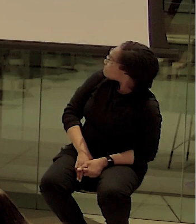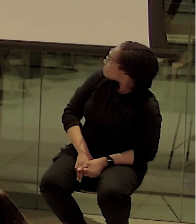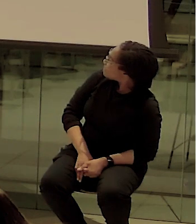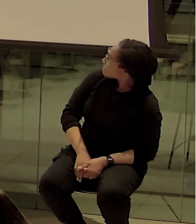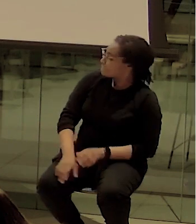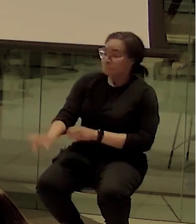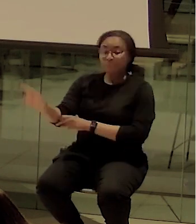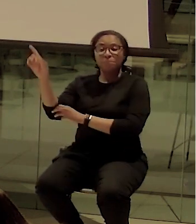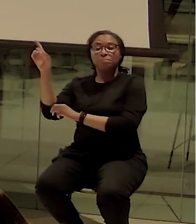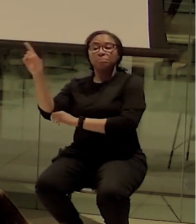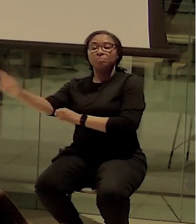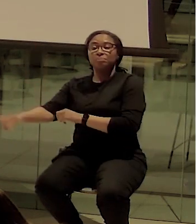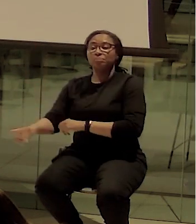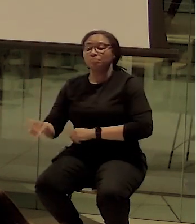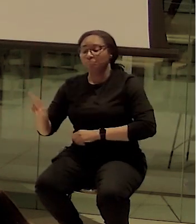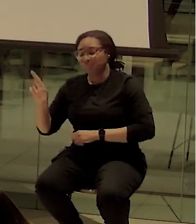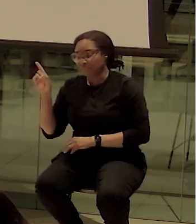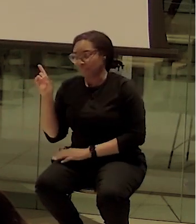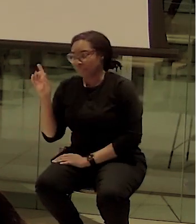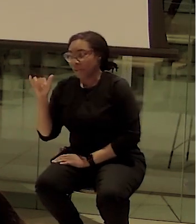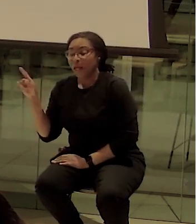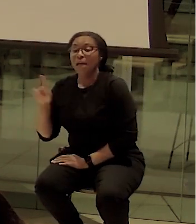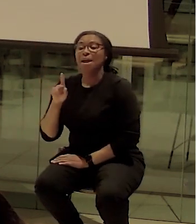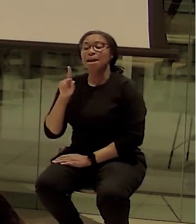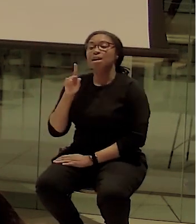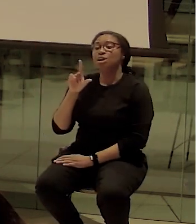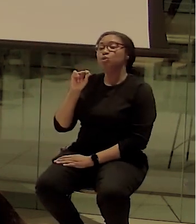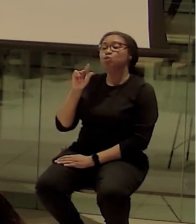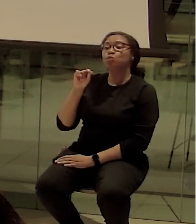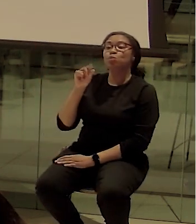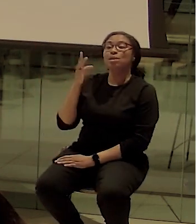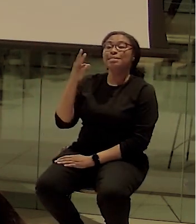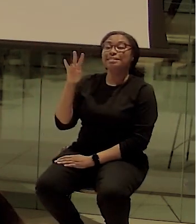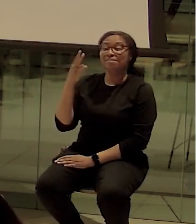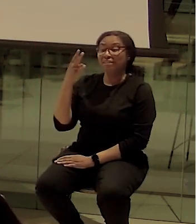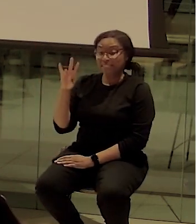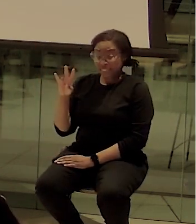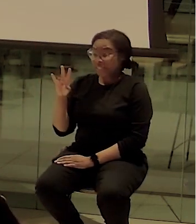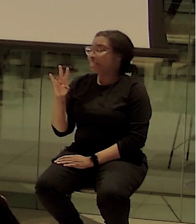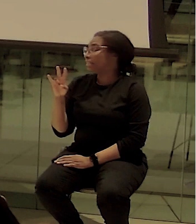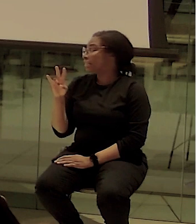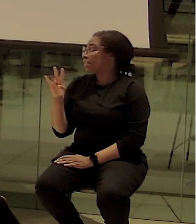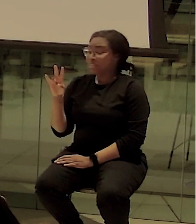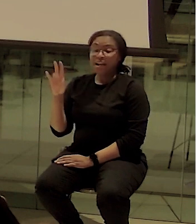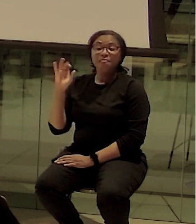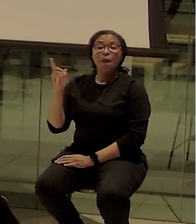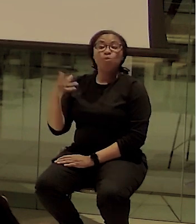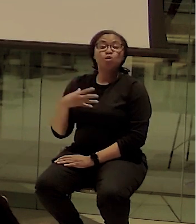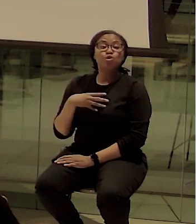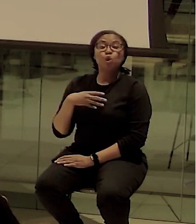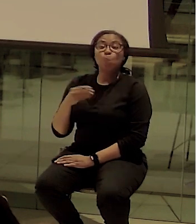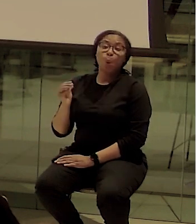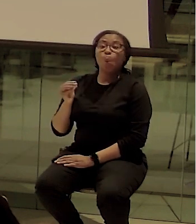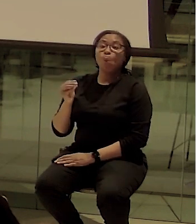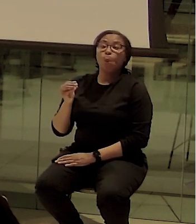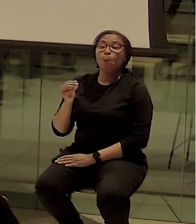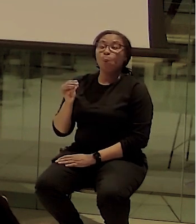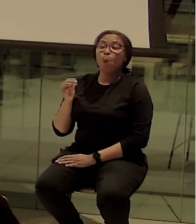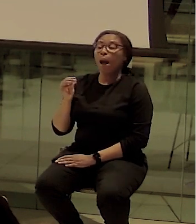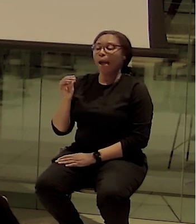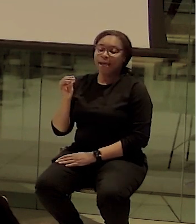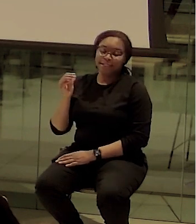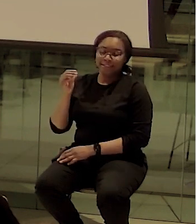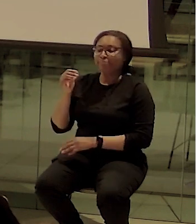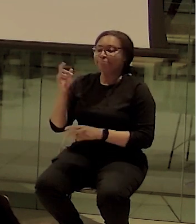This was right after the Unite the Right rally in 2017, which was the white supremacist rally in Charlottesville,